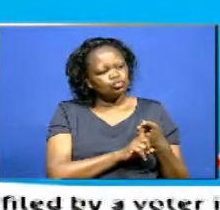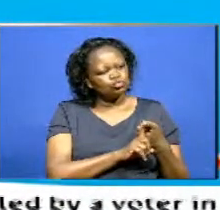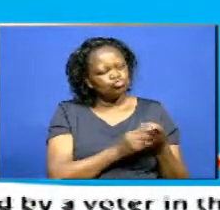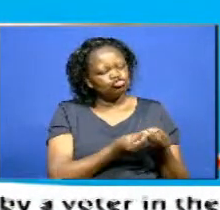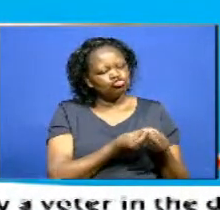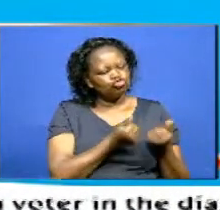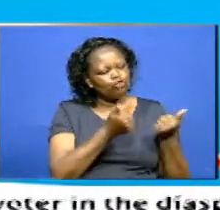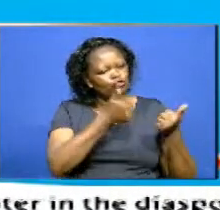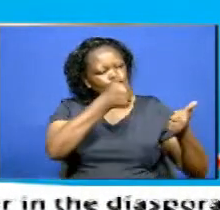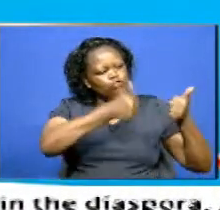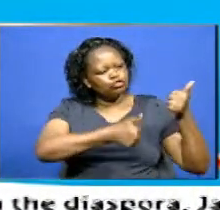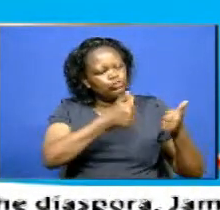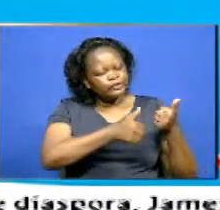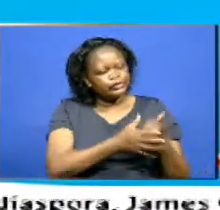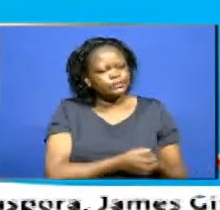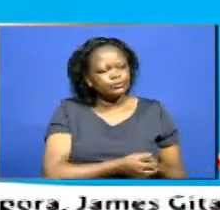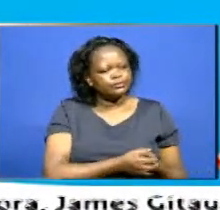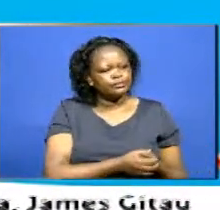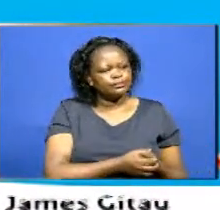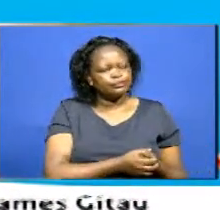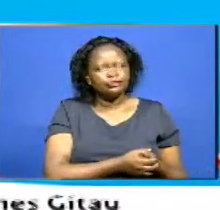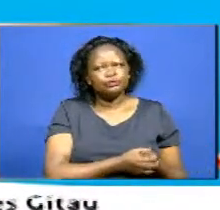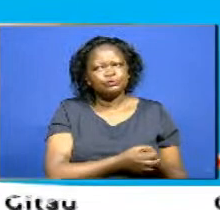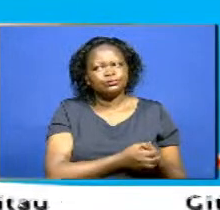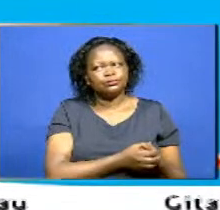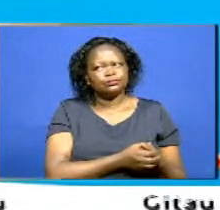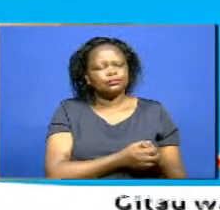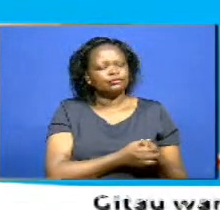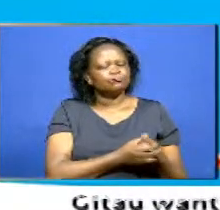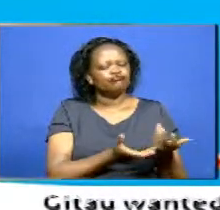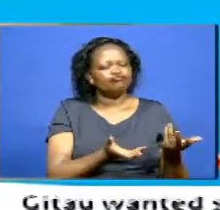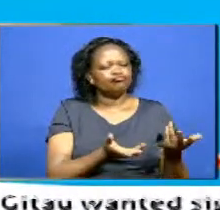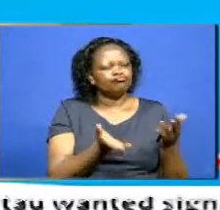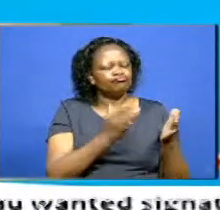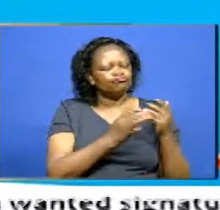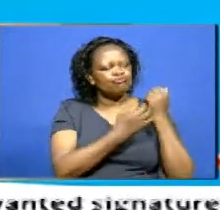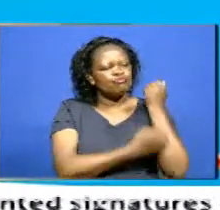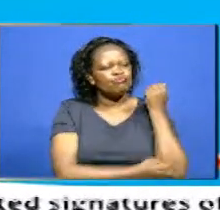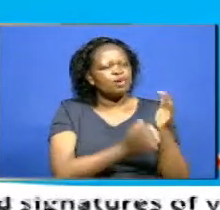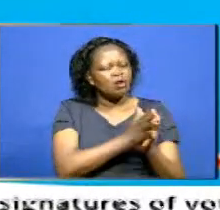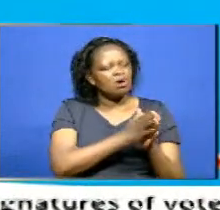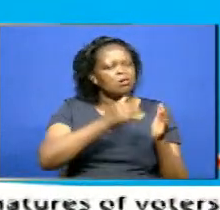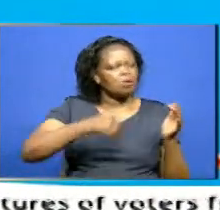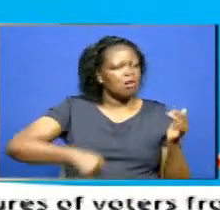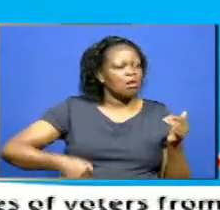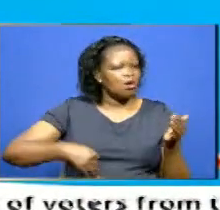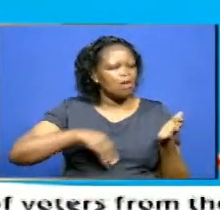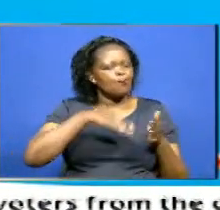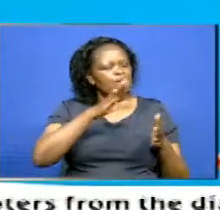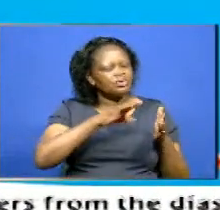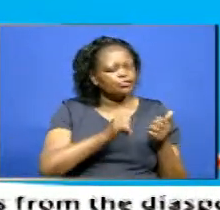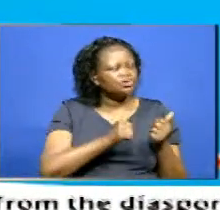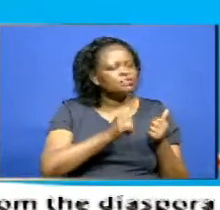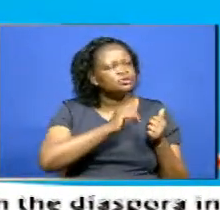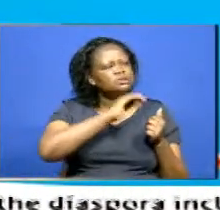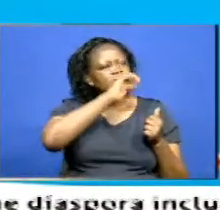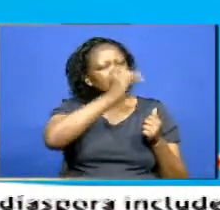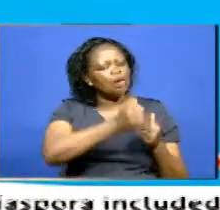address was the issue of forestalling, poverty and hunger, especially more in urban